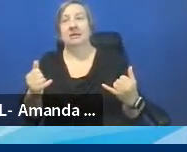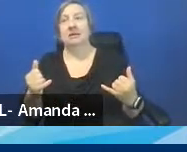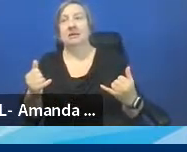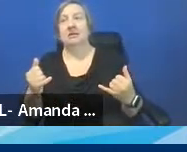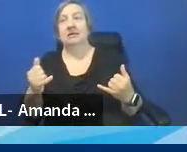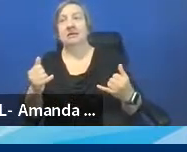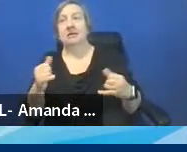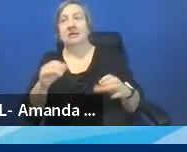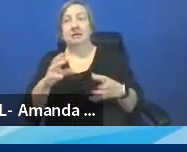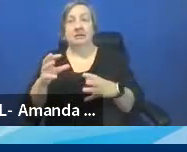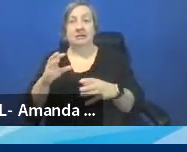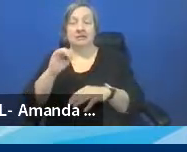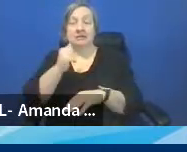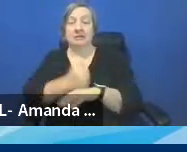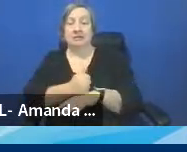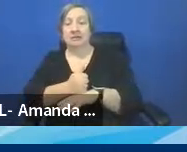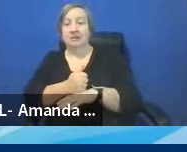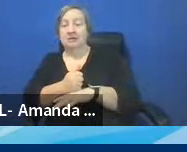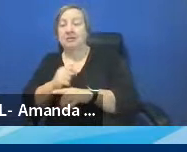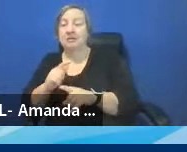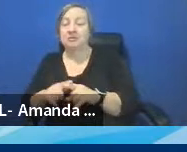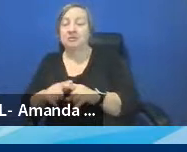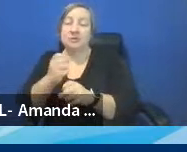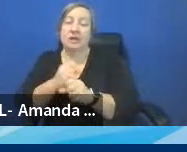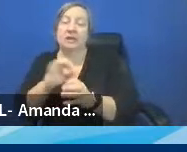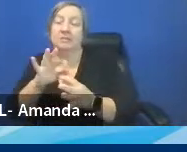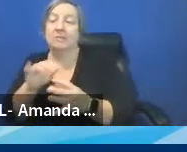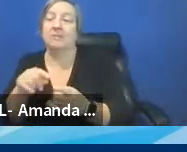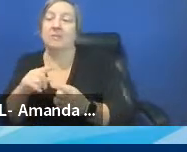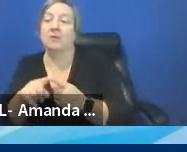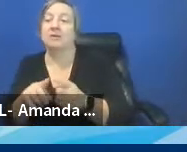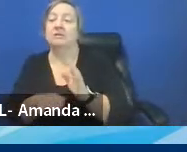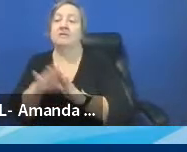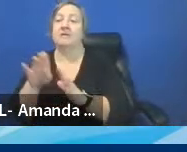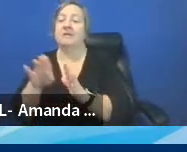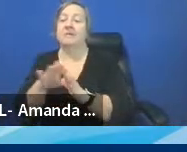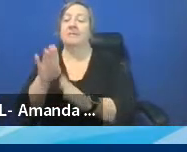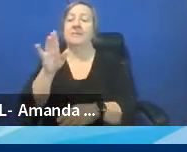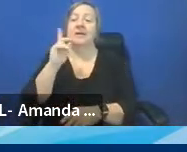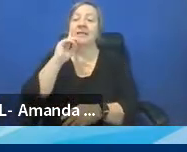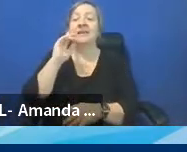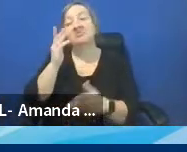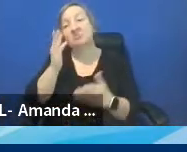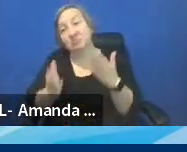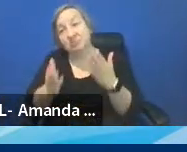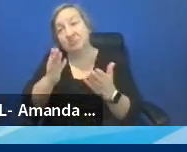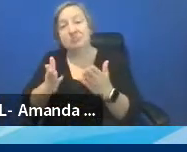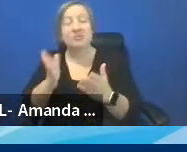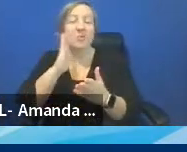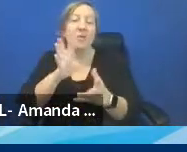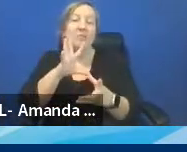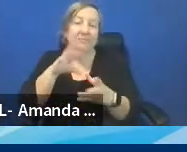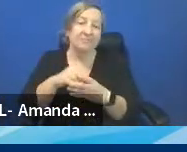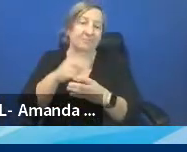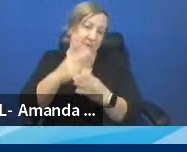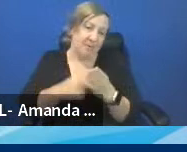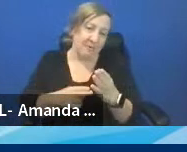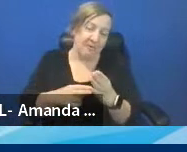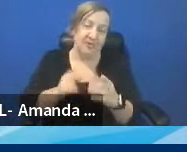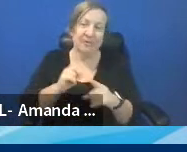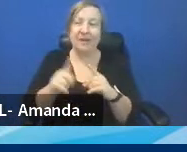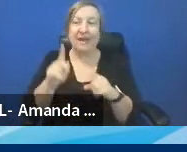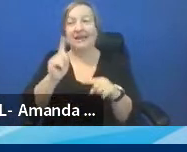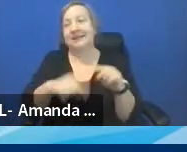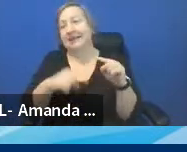that have been put in place to get input as those are developed. So I think most likely it will be a combination of both, but I can't